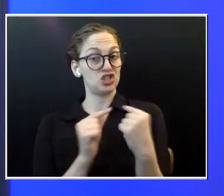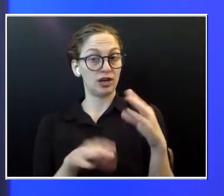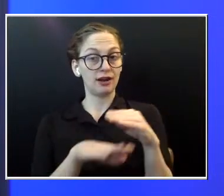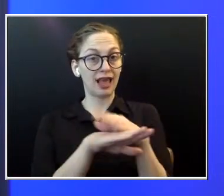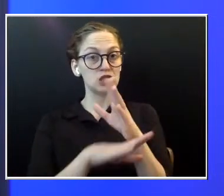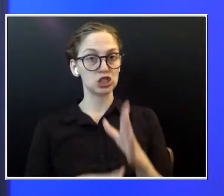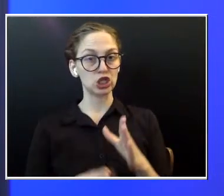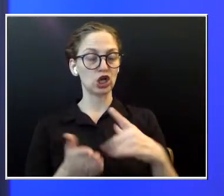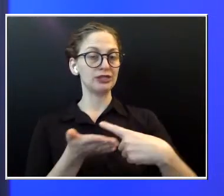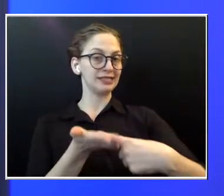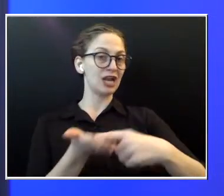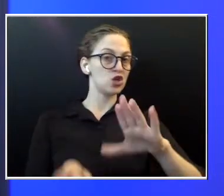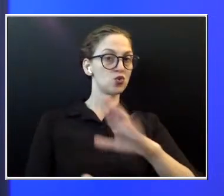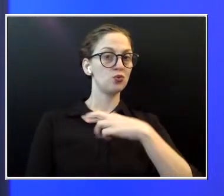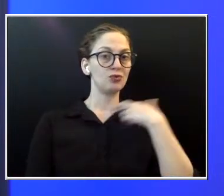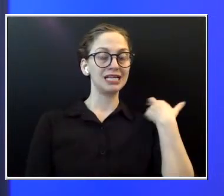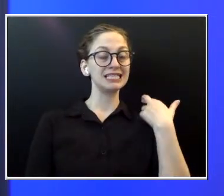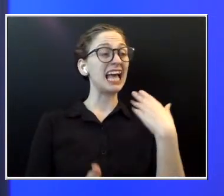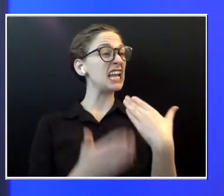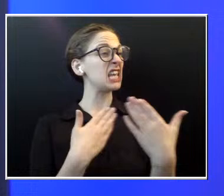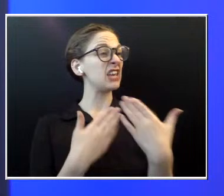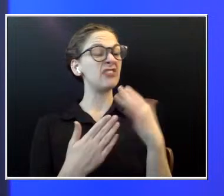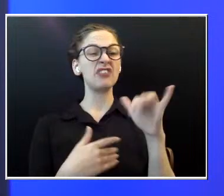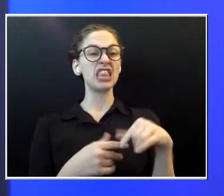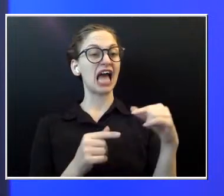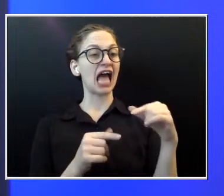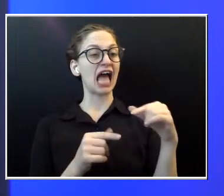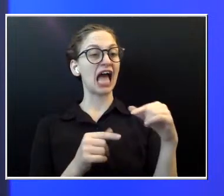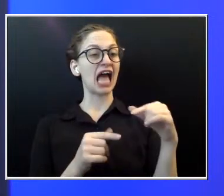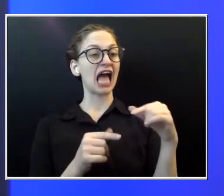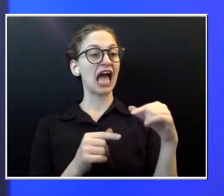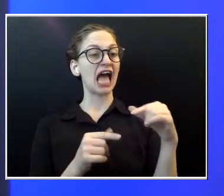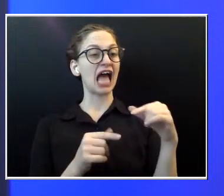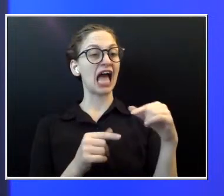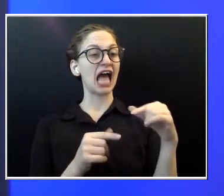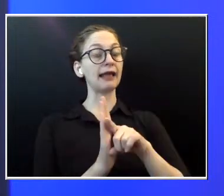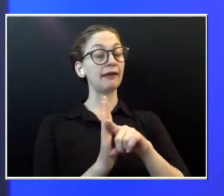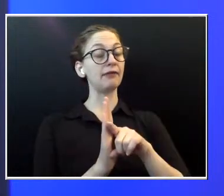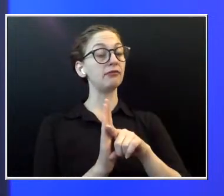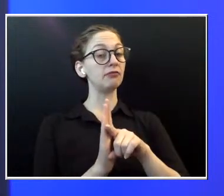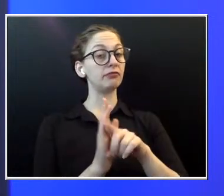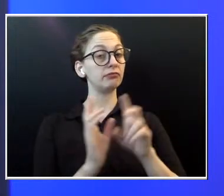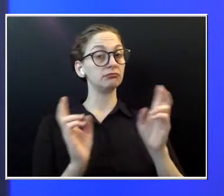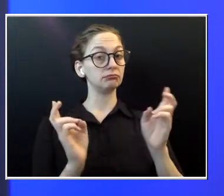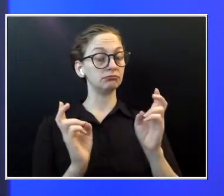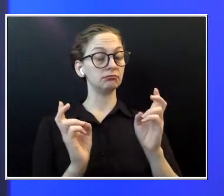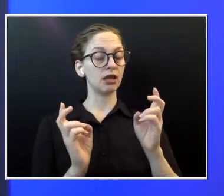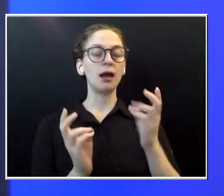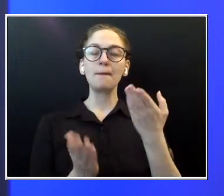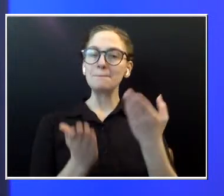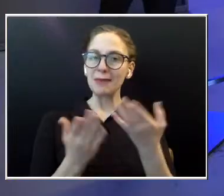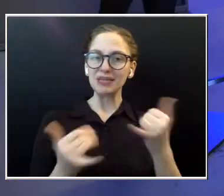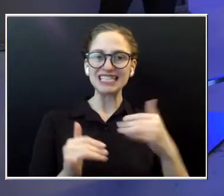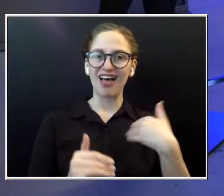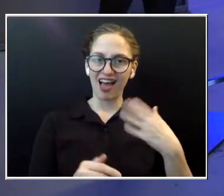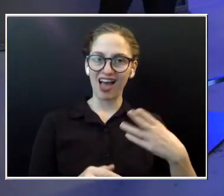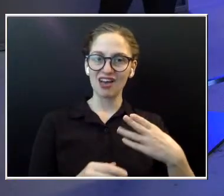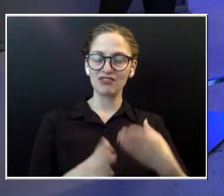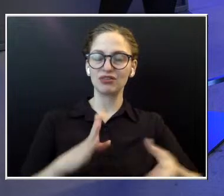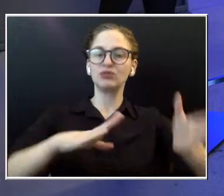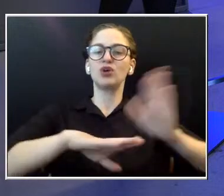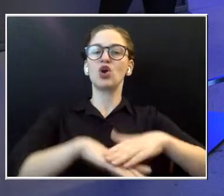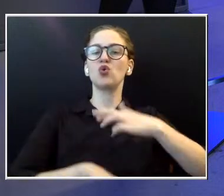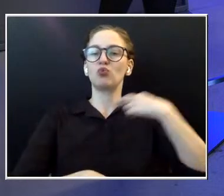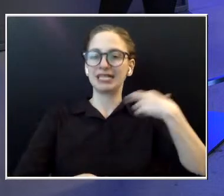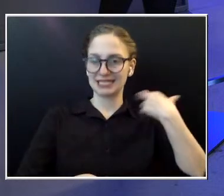genetic testing is negative, you may still be at an increased risk of cancers that would require increased surveillance. And you may be a carrier, which